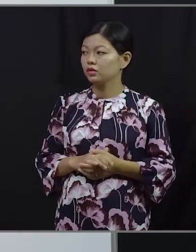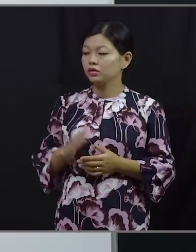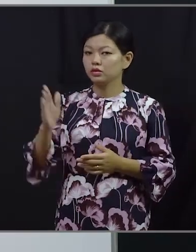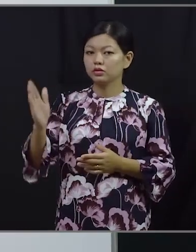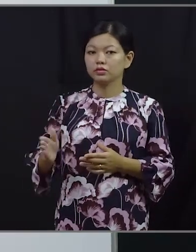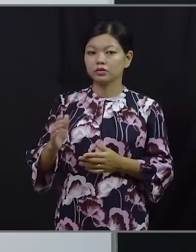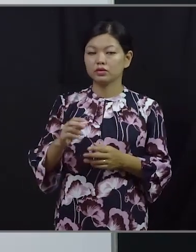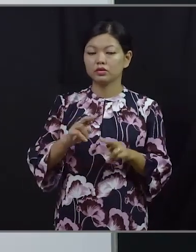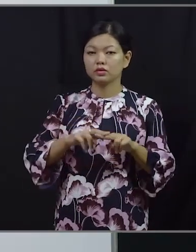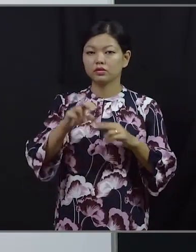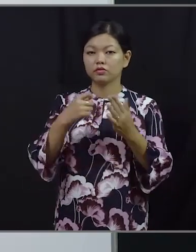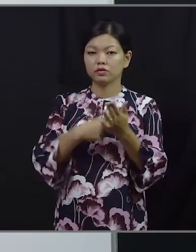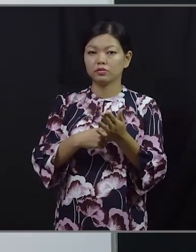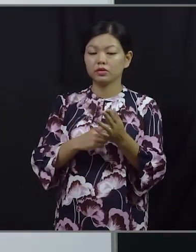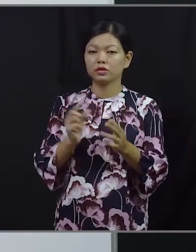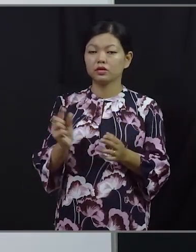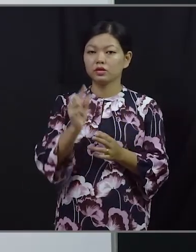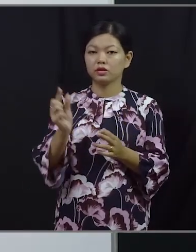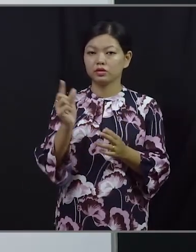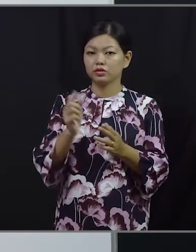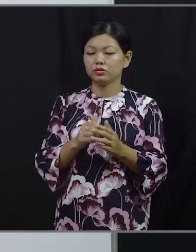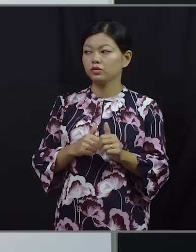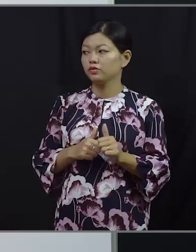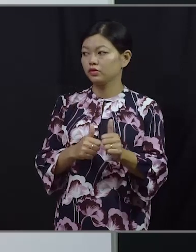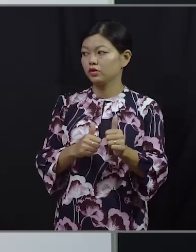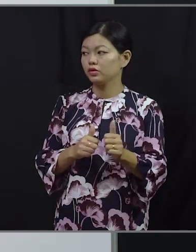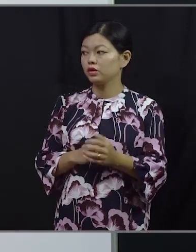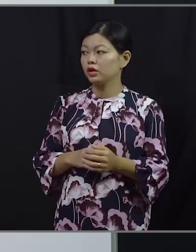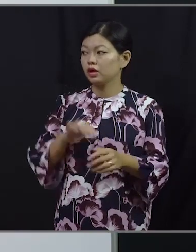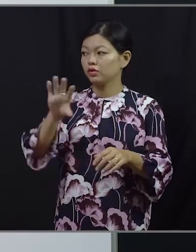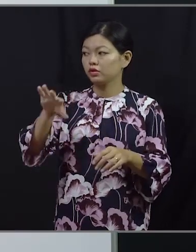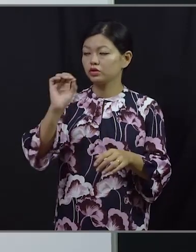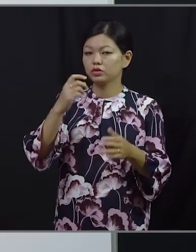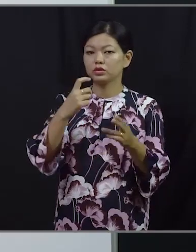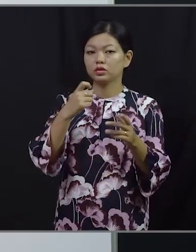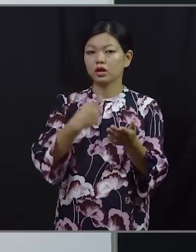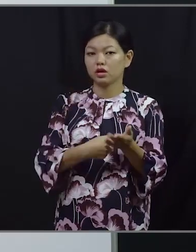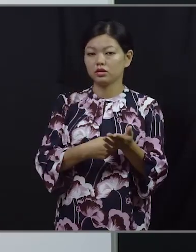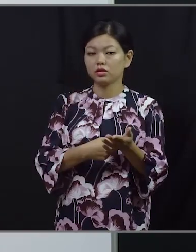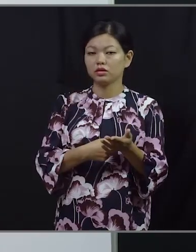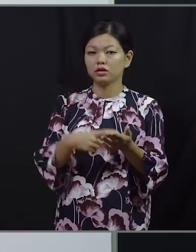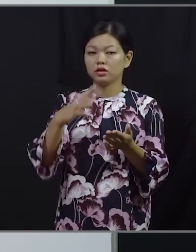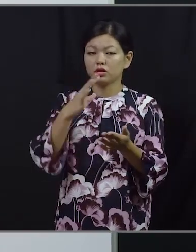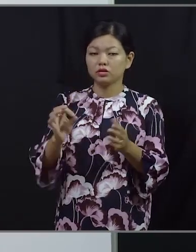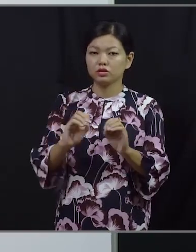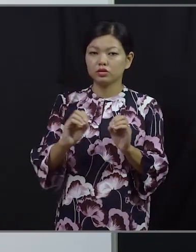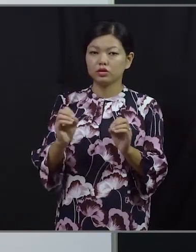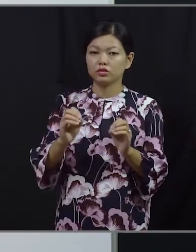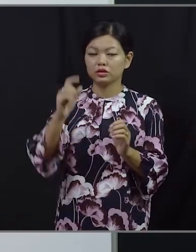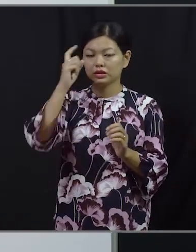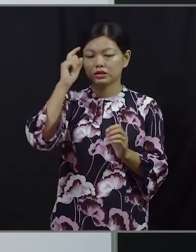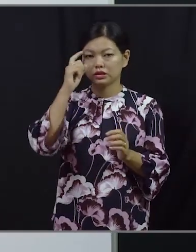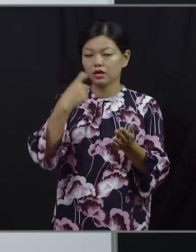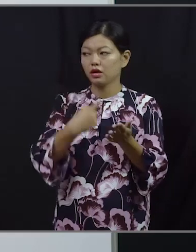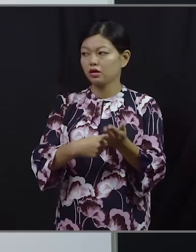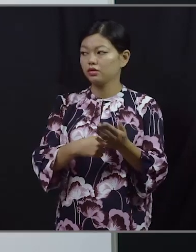r1 equal to r2, I'm assuming that that value will be r. Just an assumption. Okay. And then I'm using the condition I equal to e as well